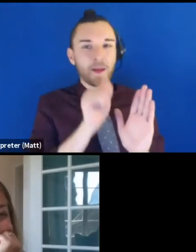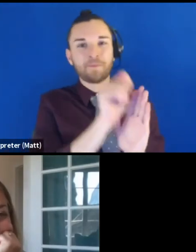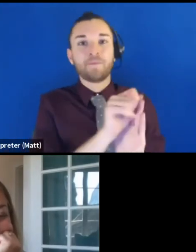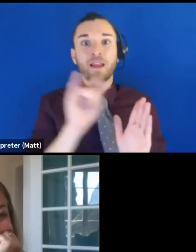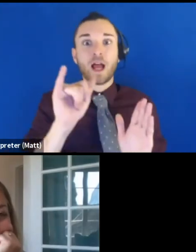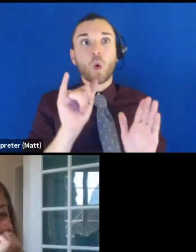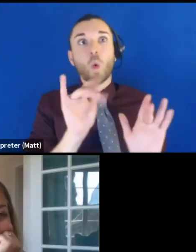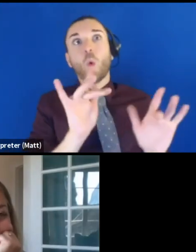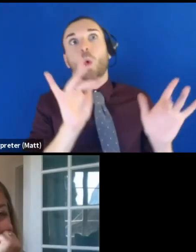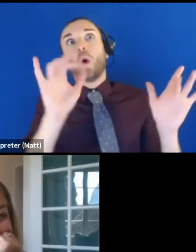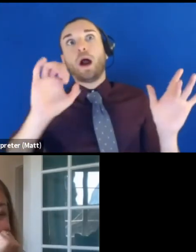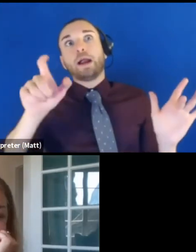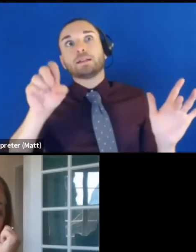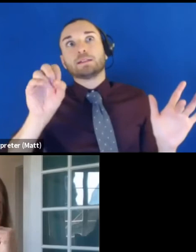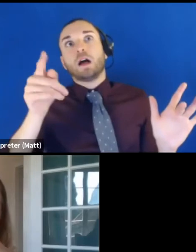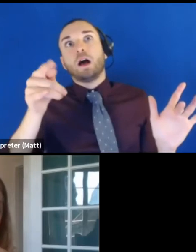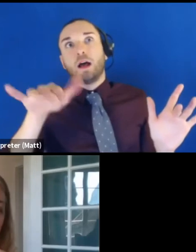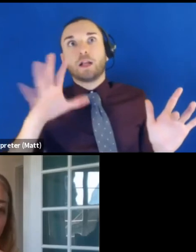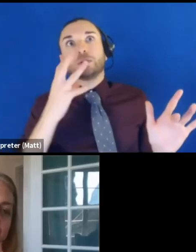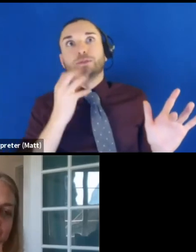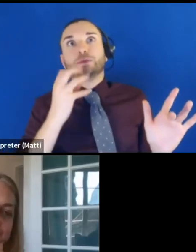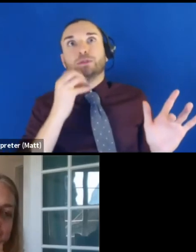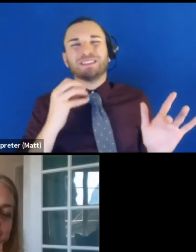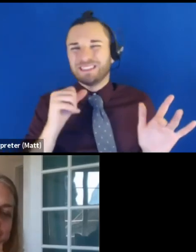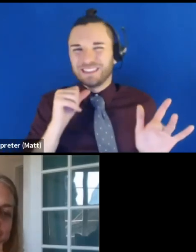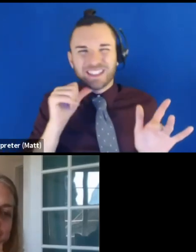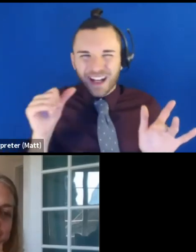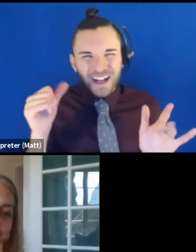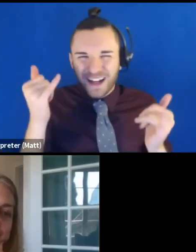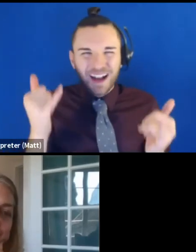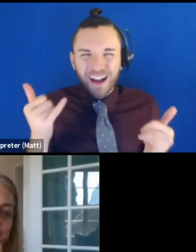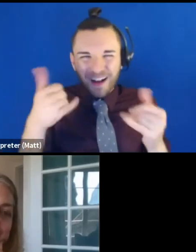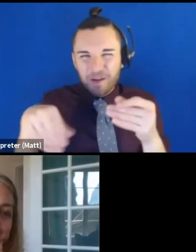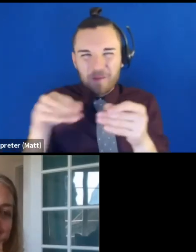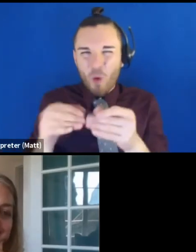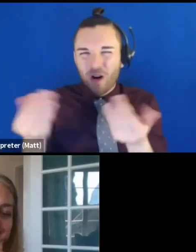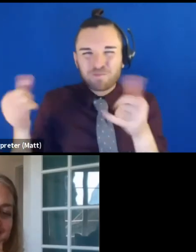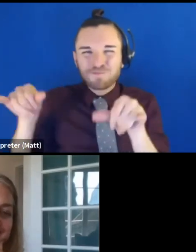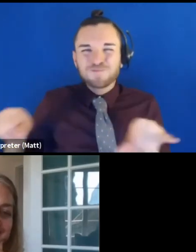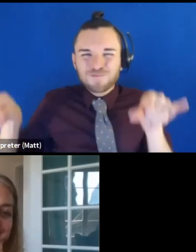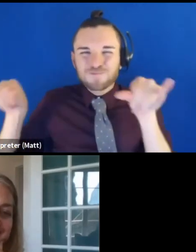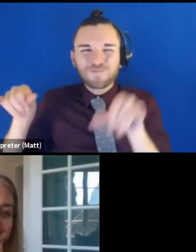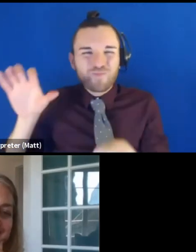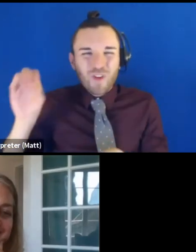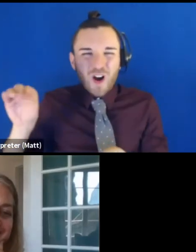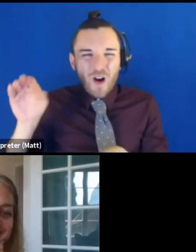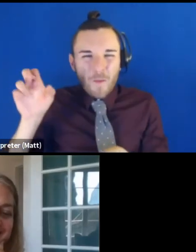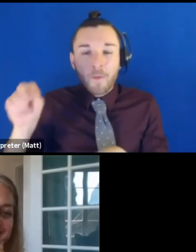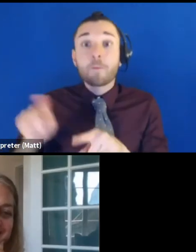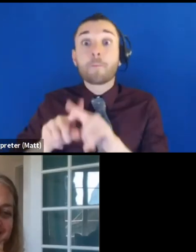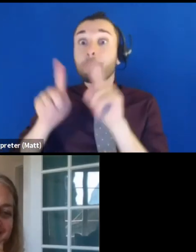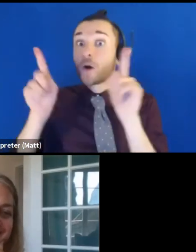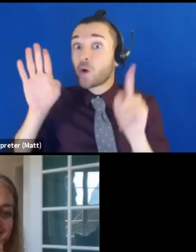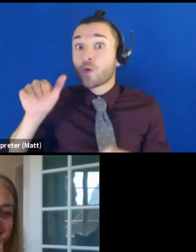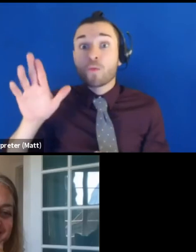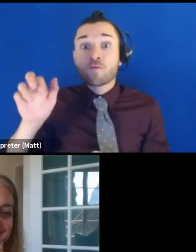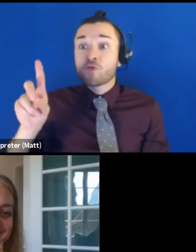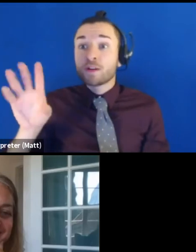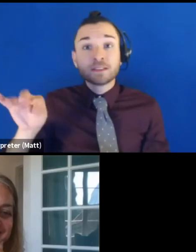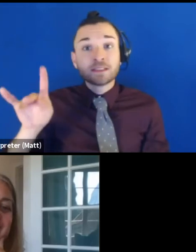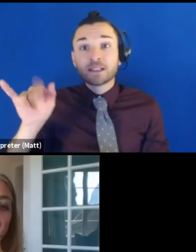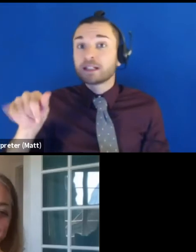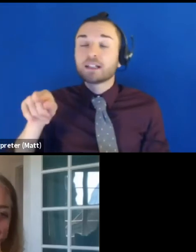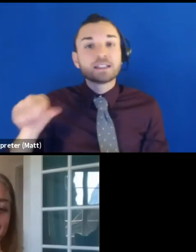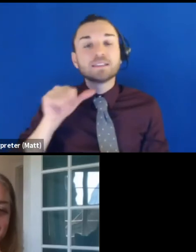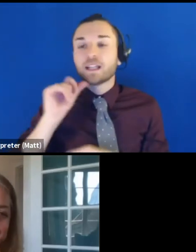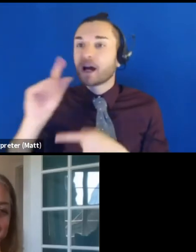like it's changed over time in terms of the role in America. But to me, the thing about Broad City is it has nothing to do with other people looking at